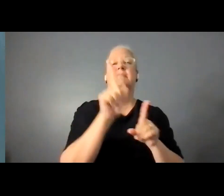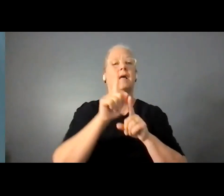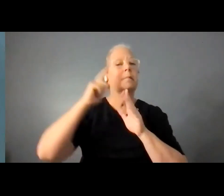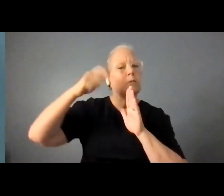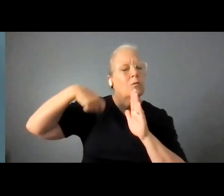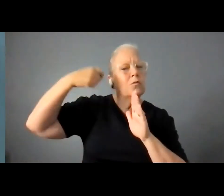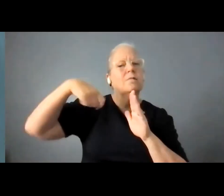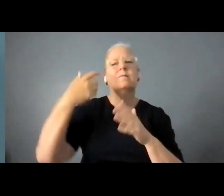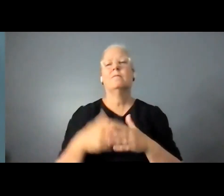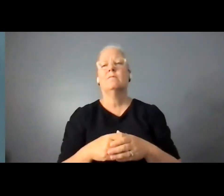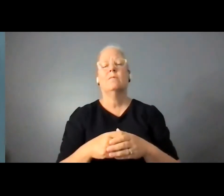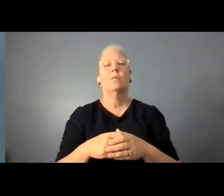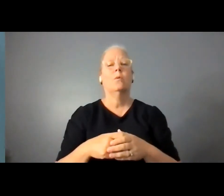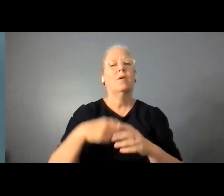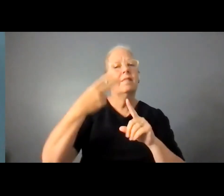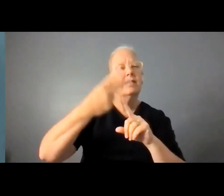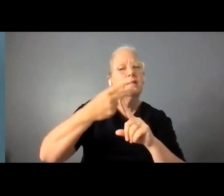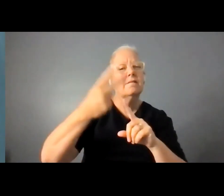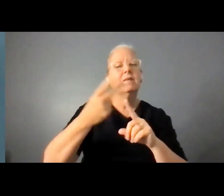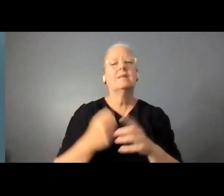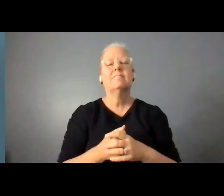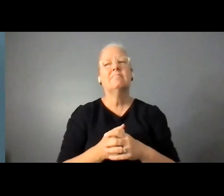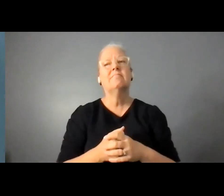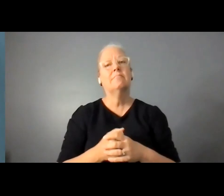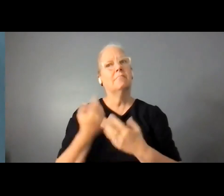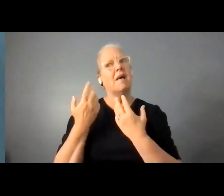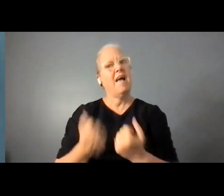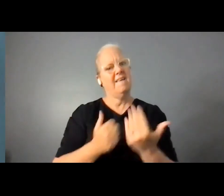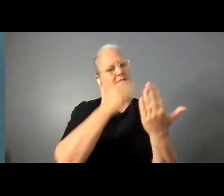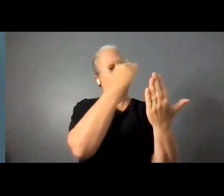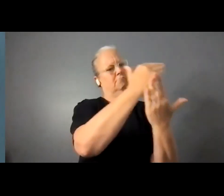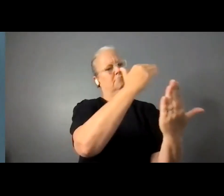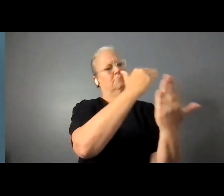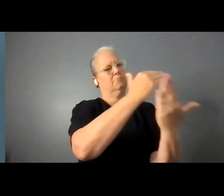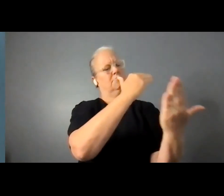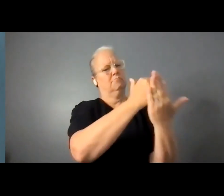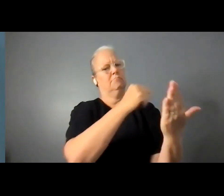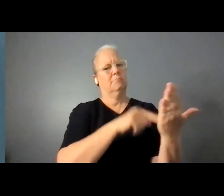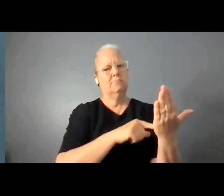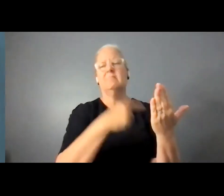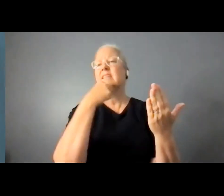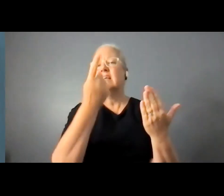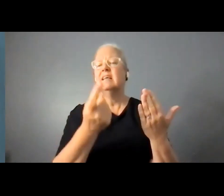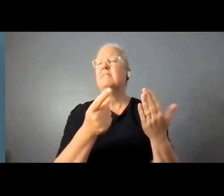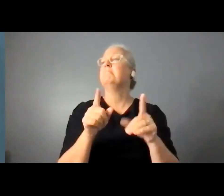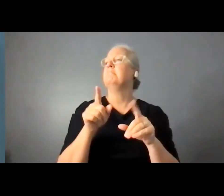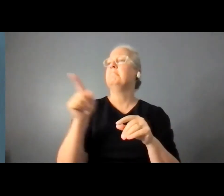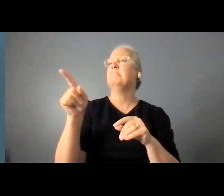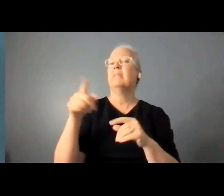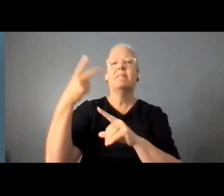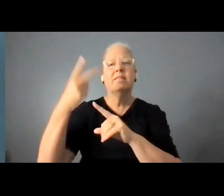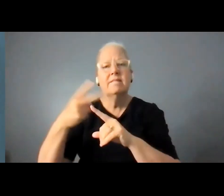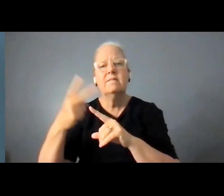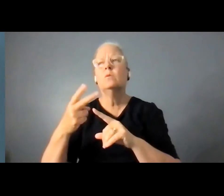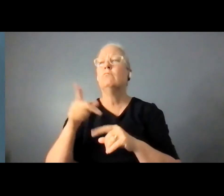certain mandates that require TV channels, movies, etc., to have audio